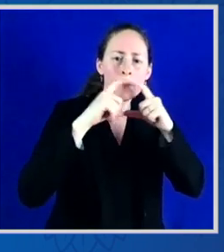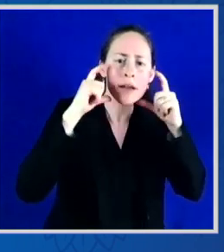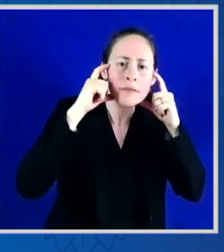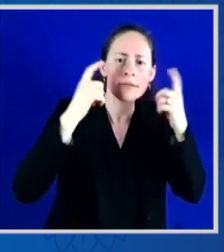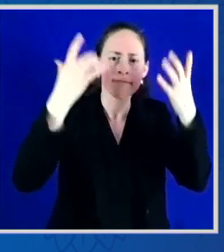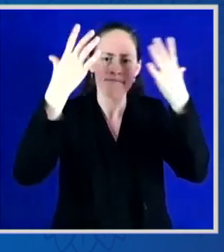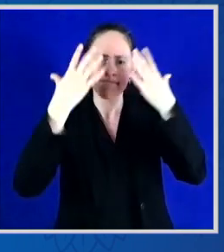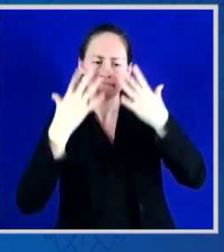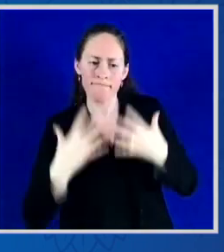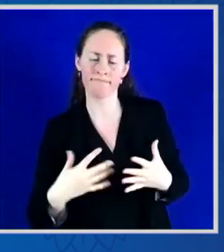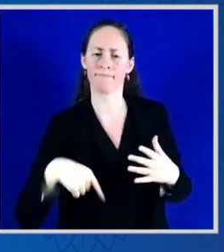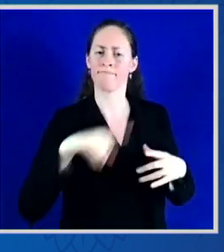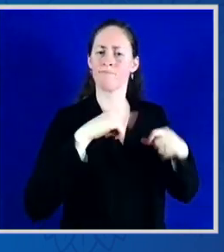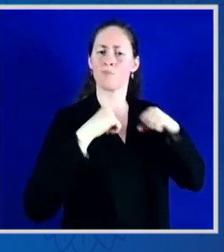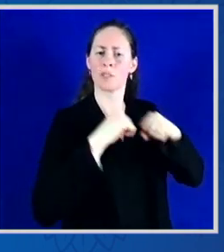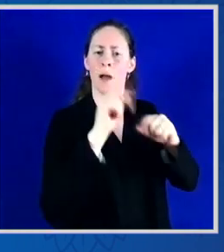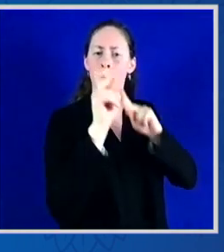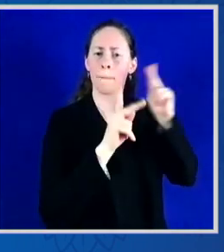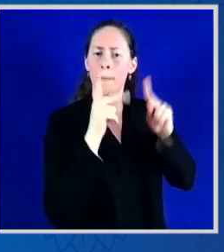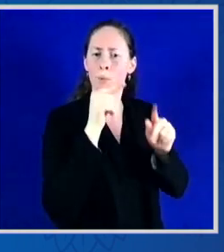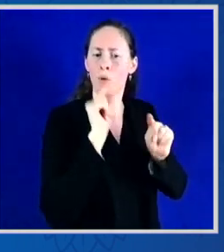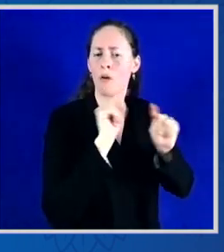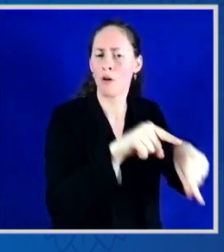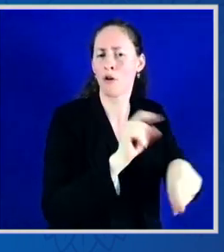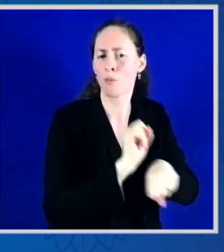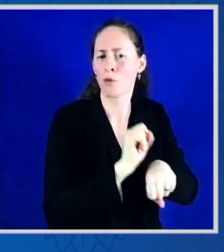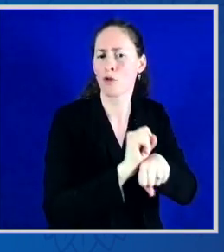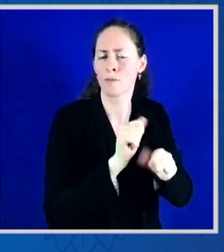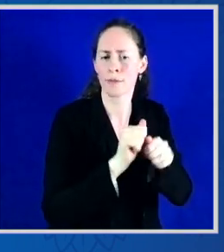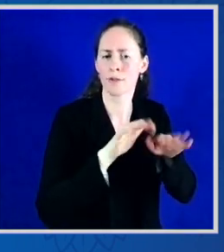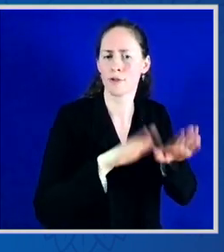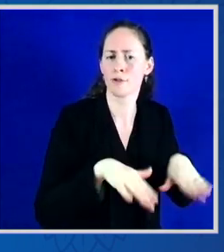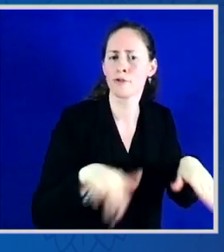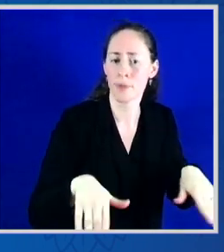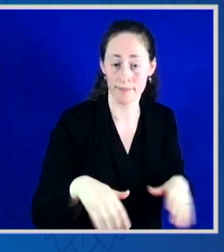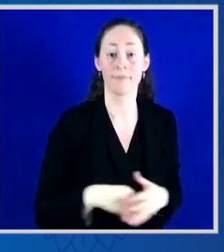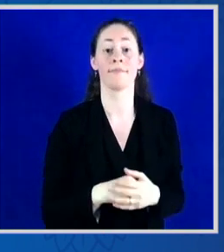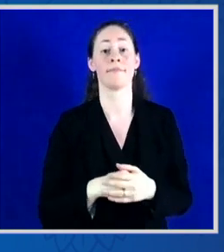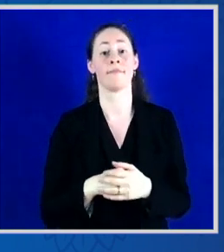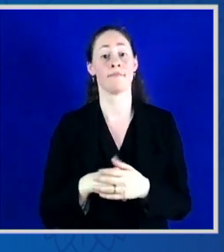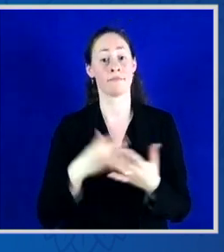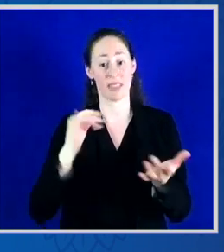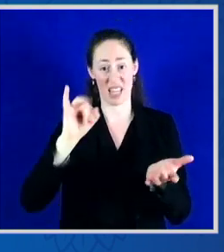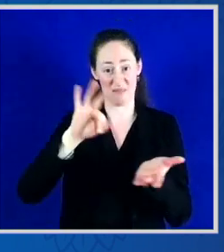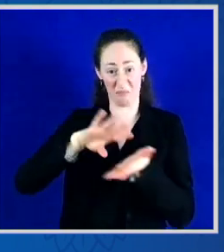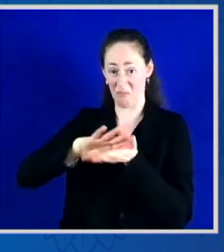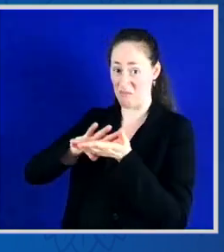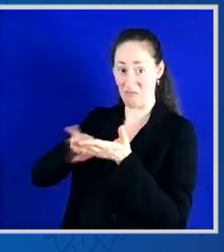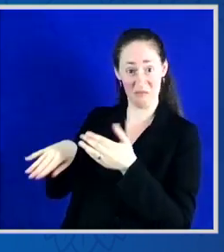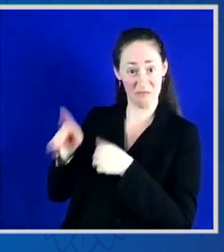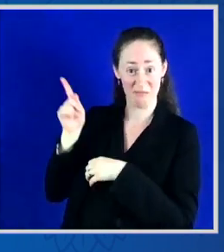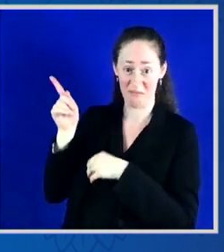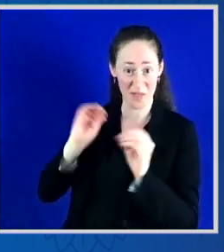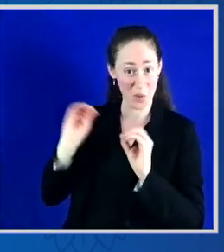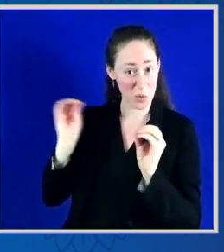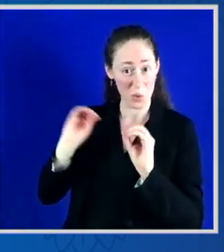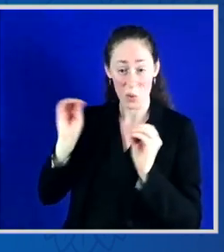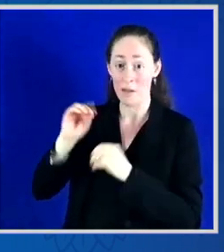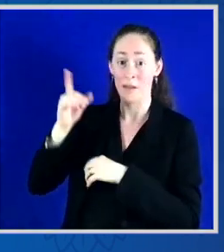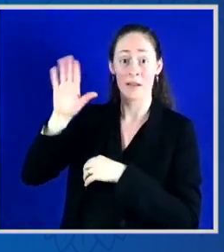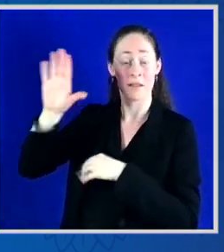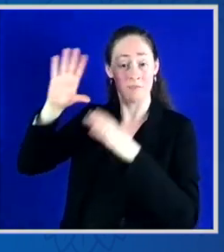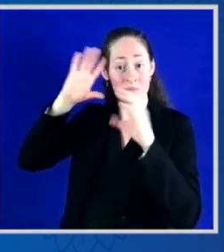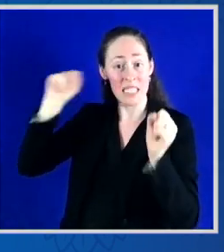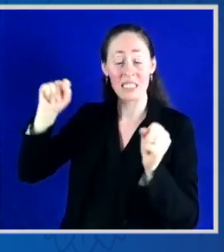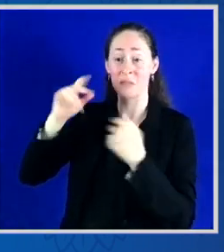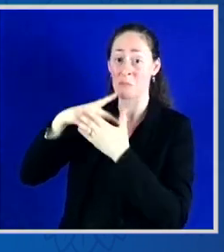None of these would be achieved without the administration's efforts. We as Americans must come together,